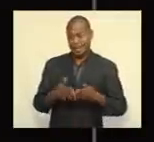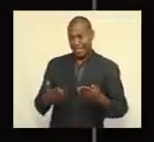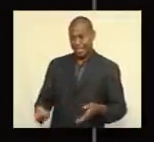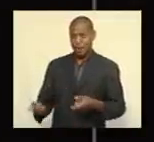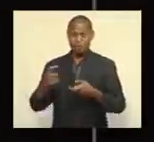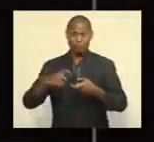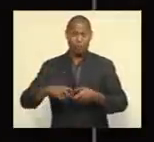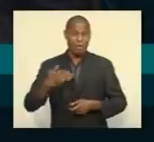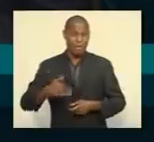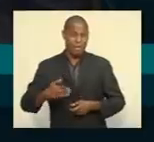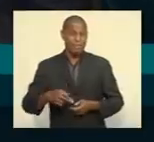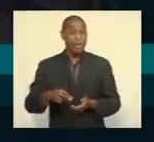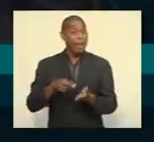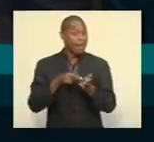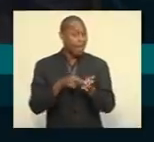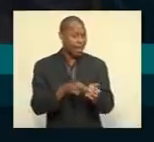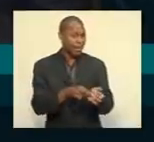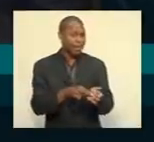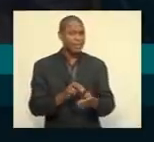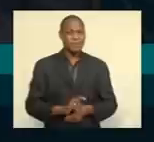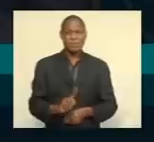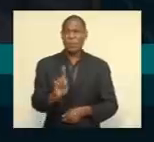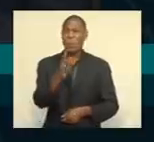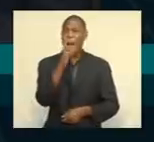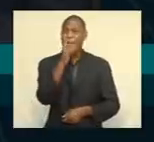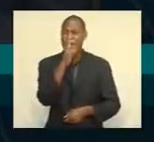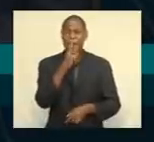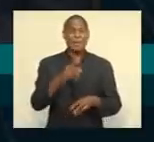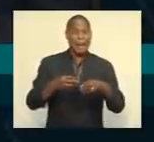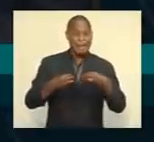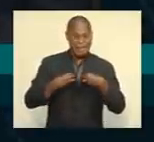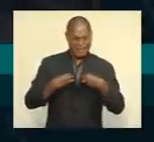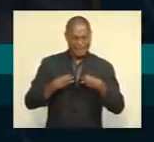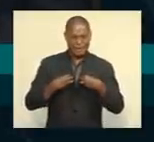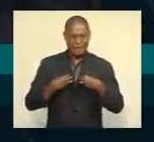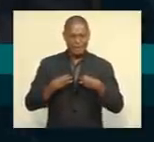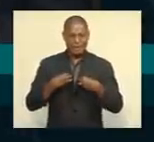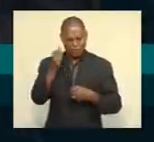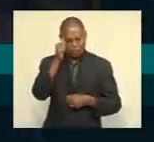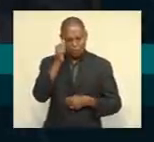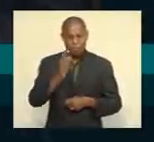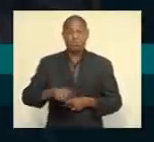from Nandi. Felipe, what can people and businesses expect from tomorrow?